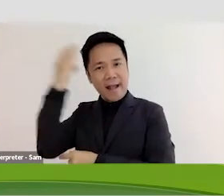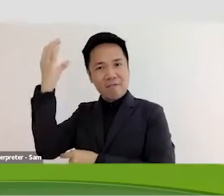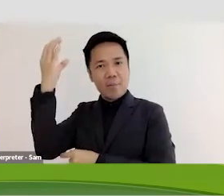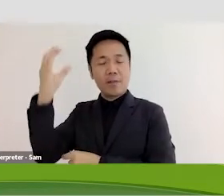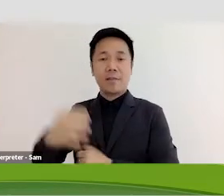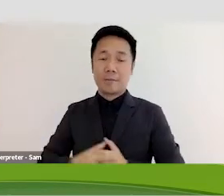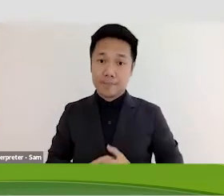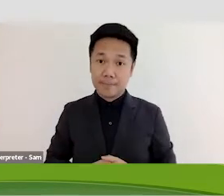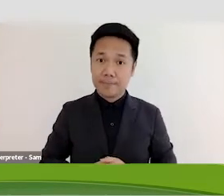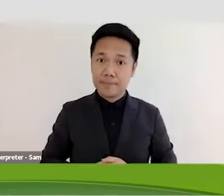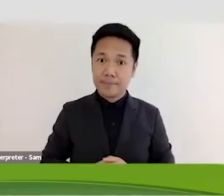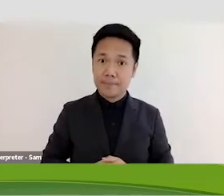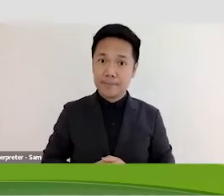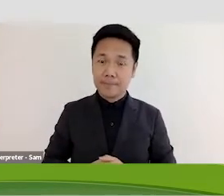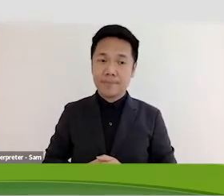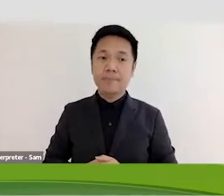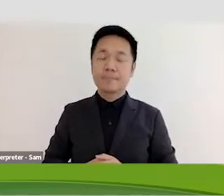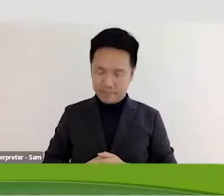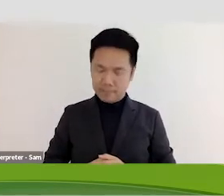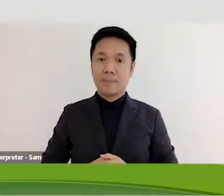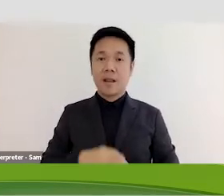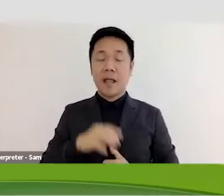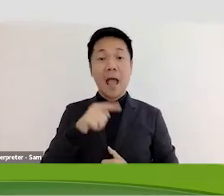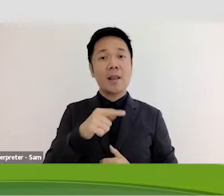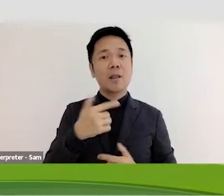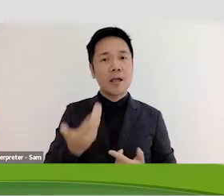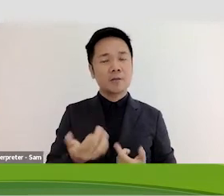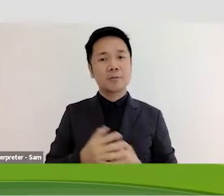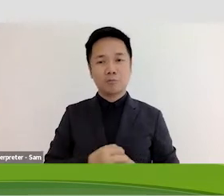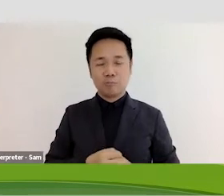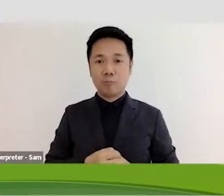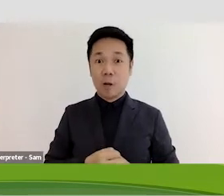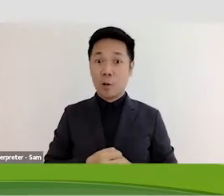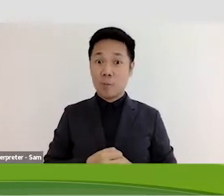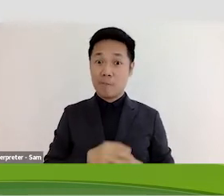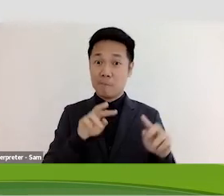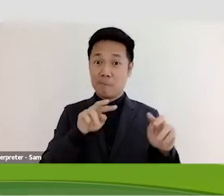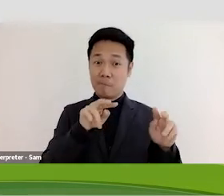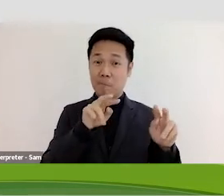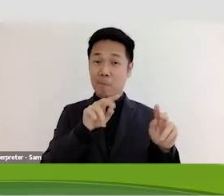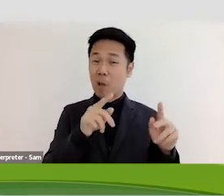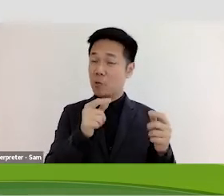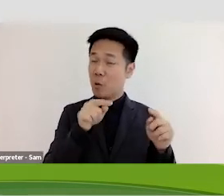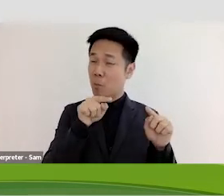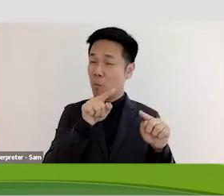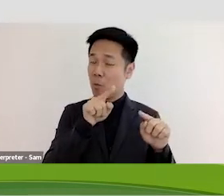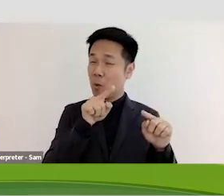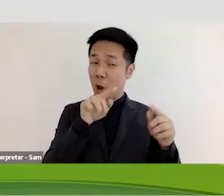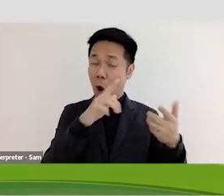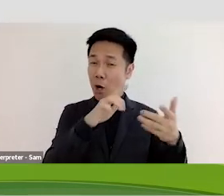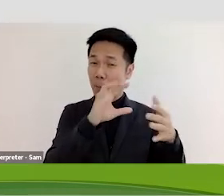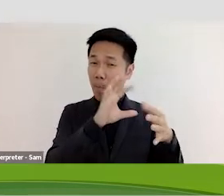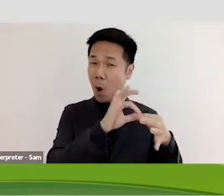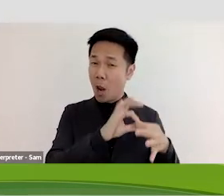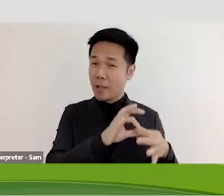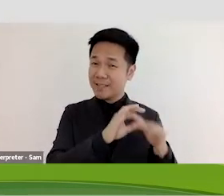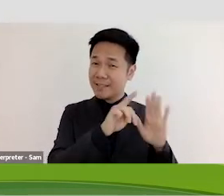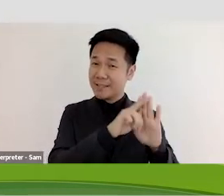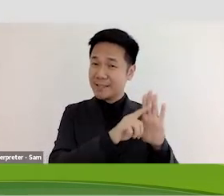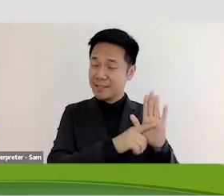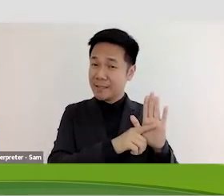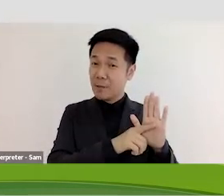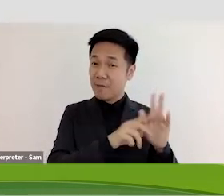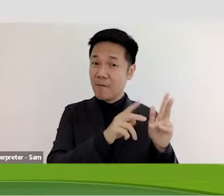Strengthen policy coherence and the integration of gender and human rights across